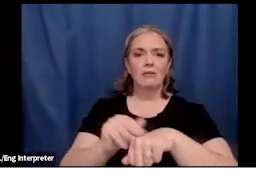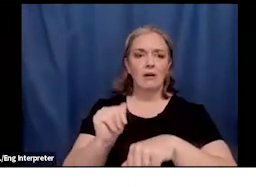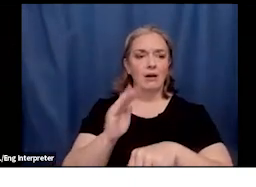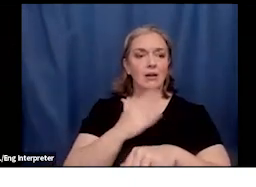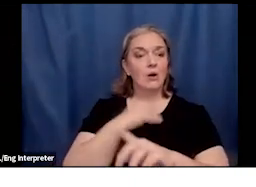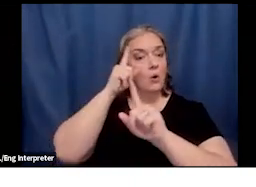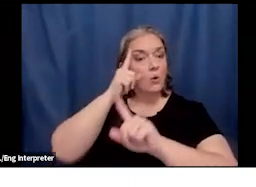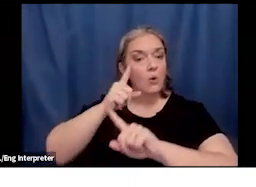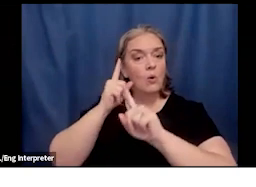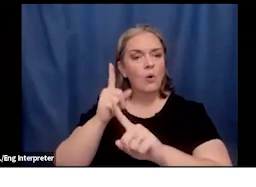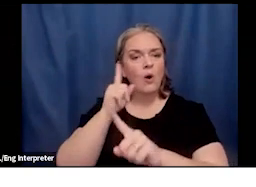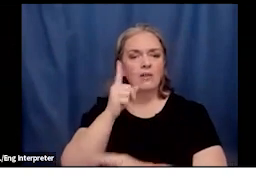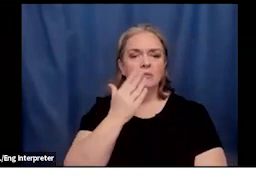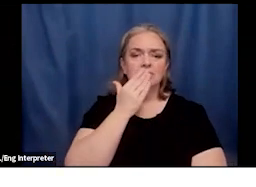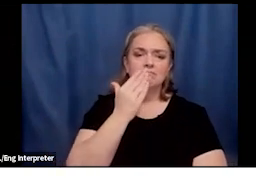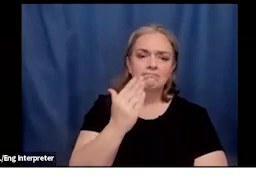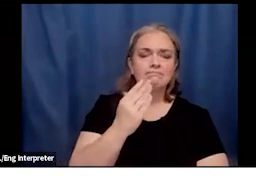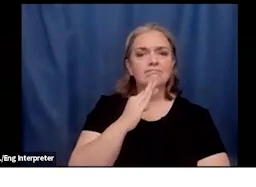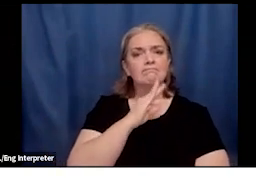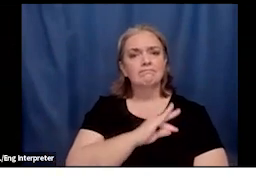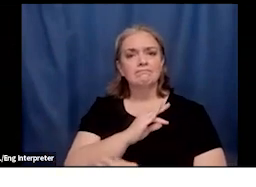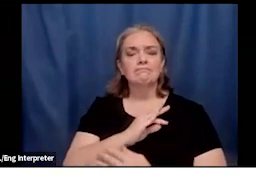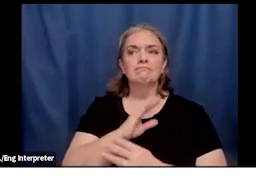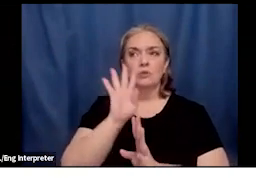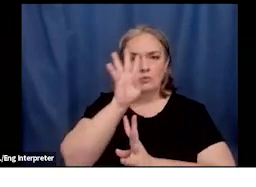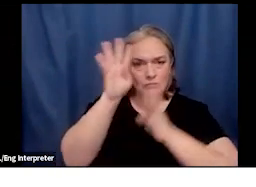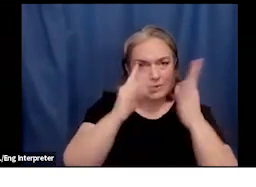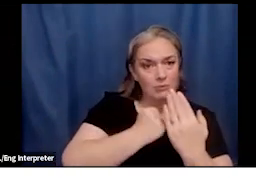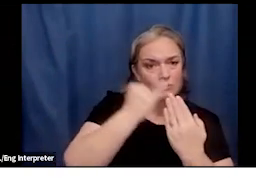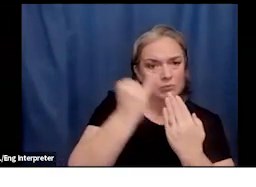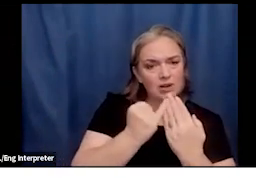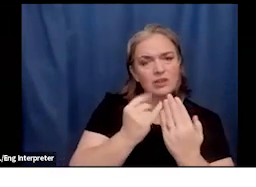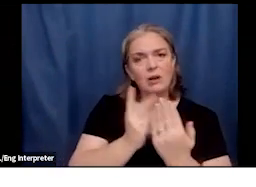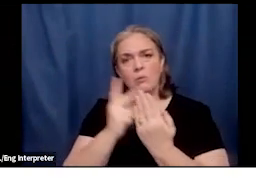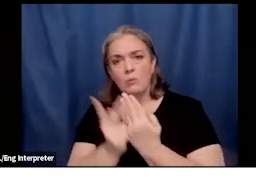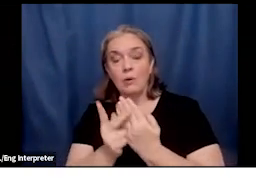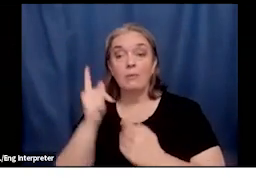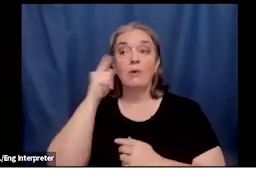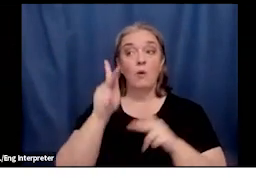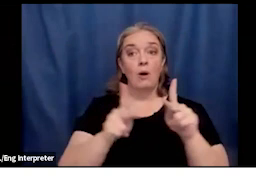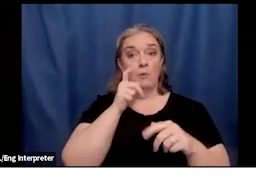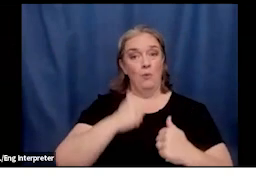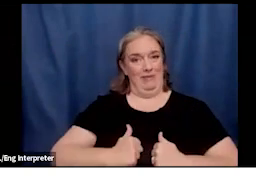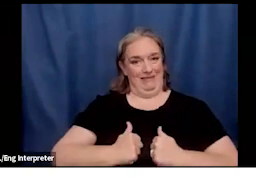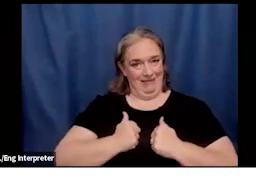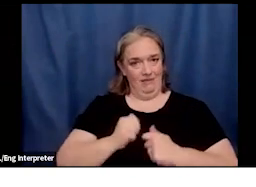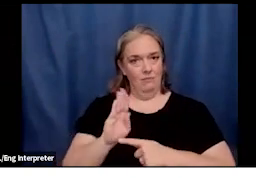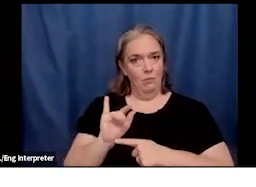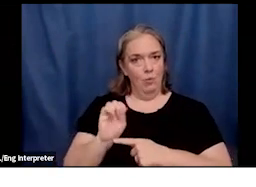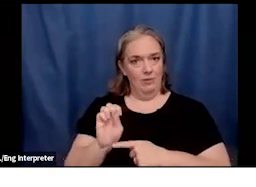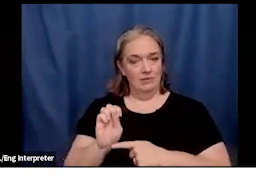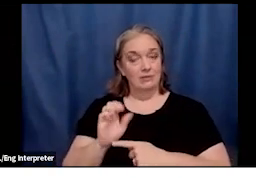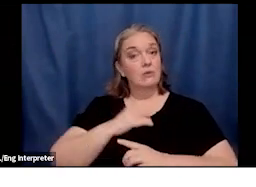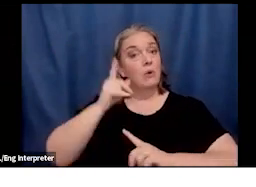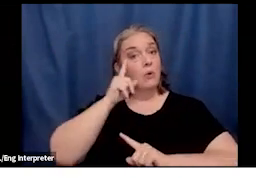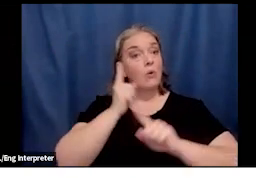creative projects and programs for Boise residents. So this program supports the Department of Arts and History's mission